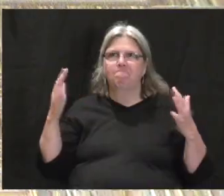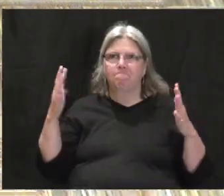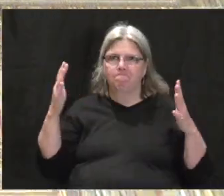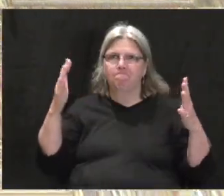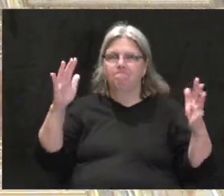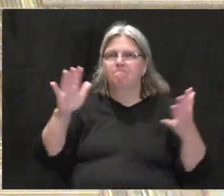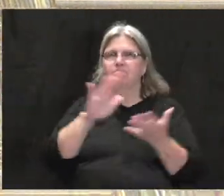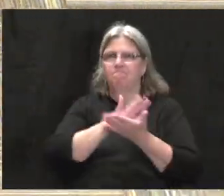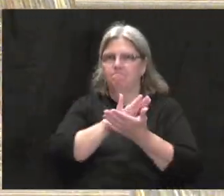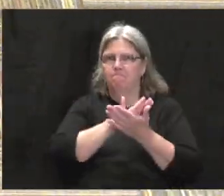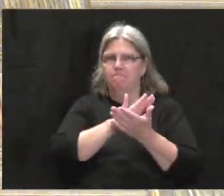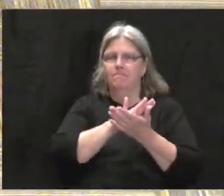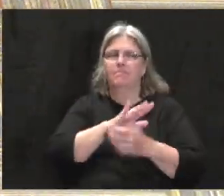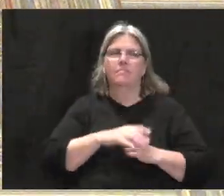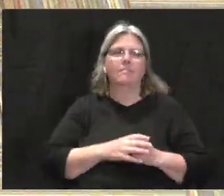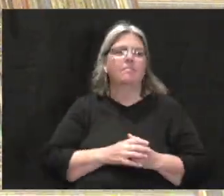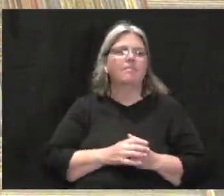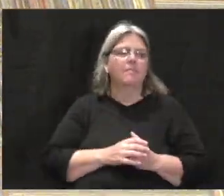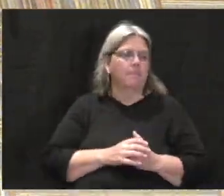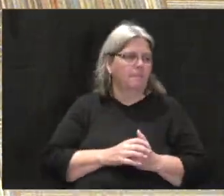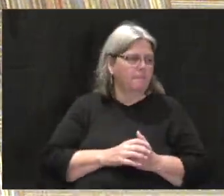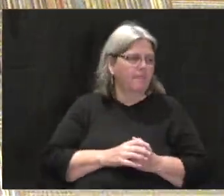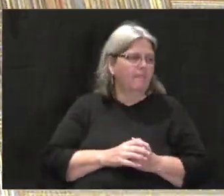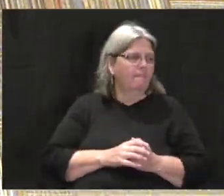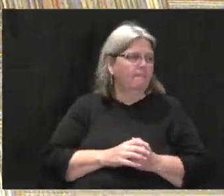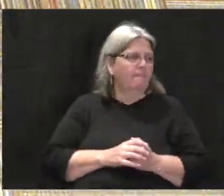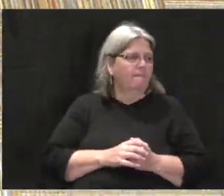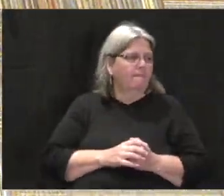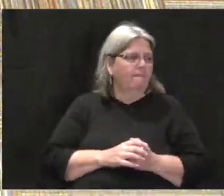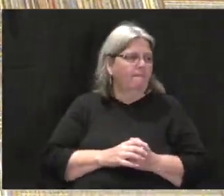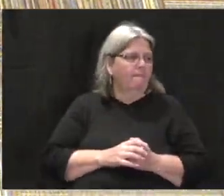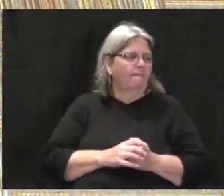Okay, thank you all. Thank you, reporters.